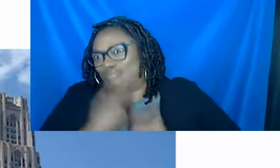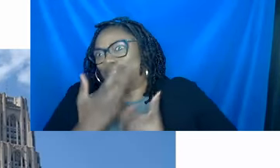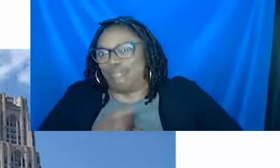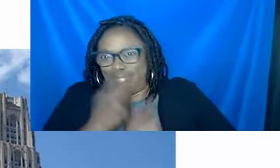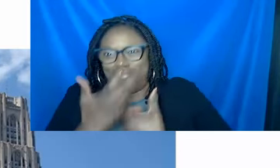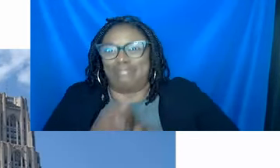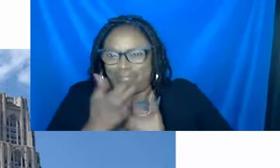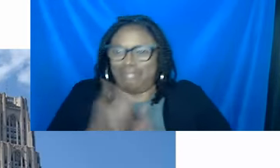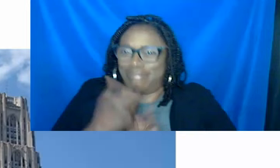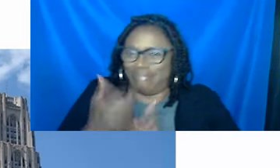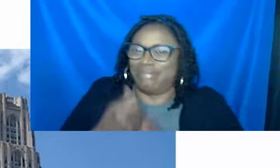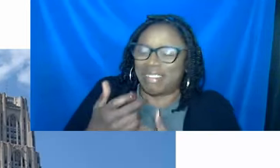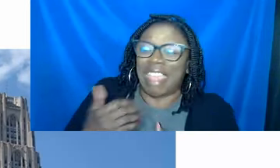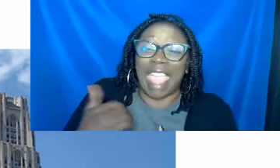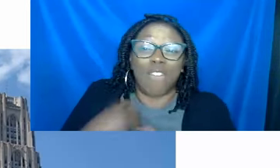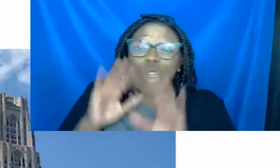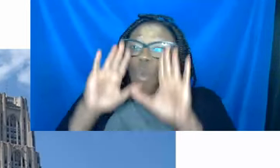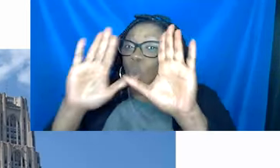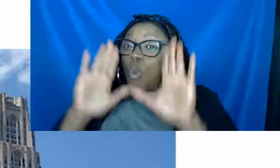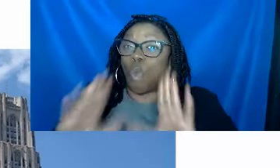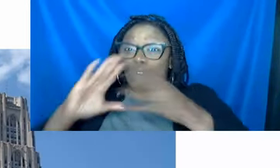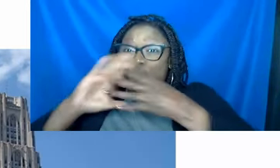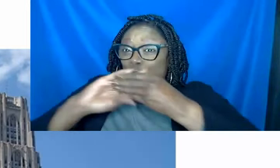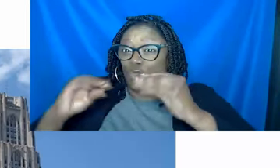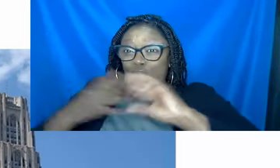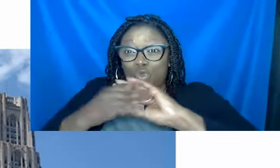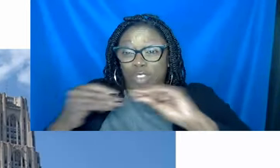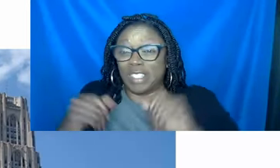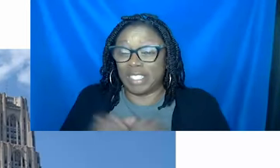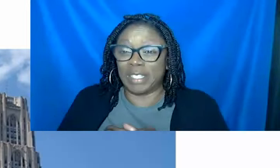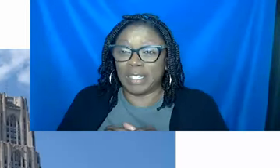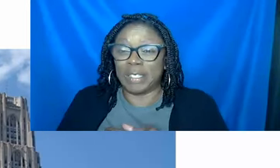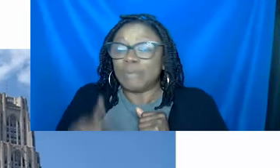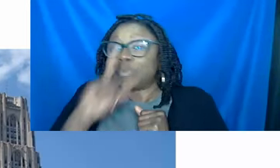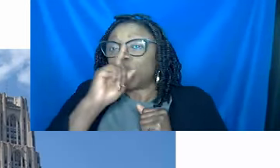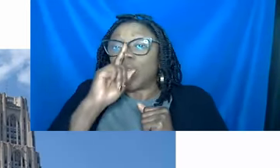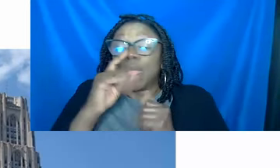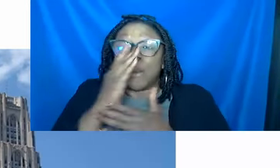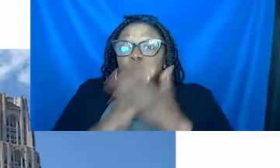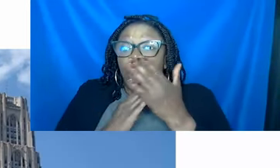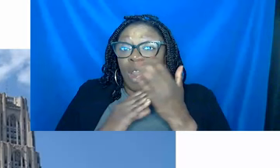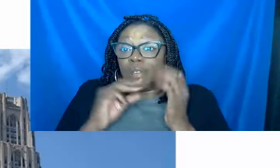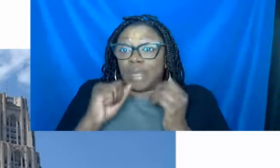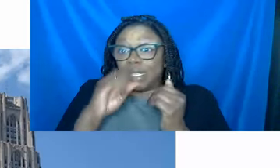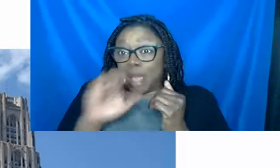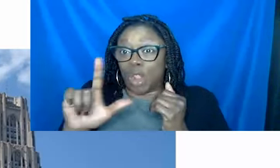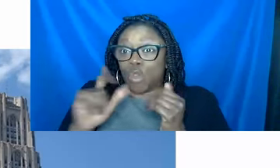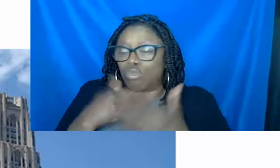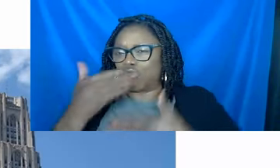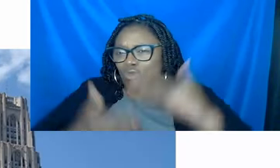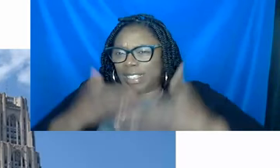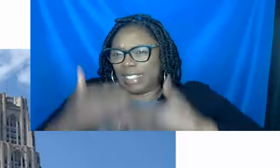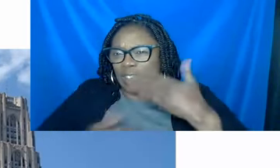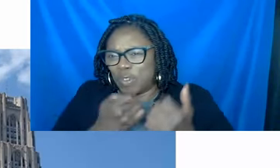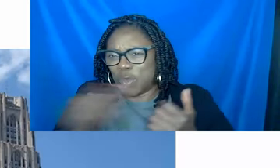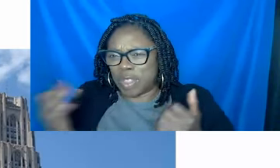have amazing stories. And, you know, just as part of the sabbatical process, a few things came up that were